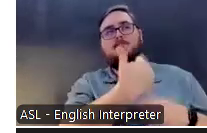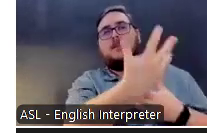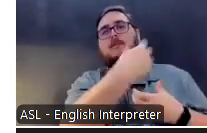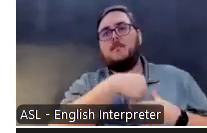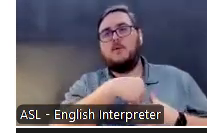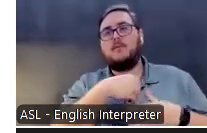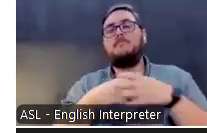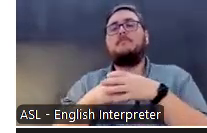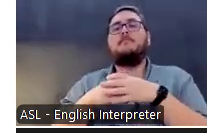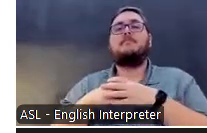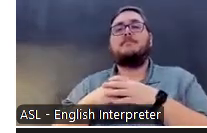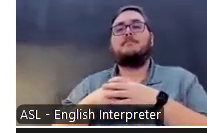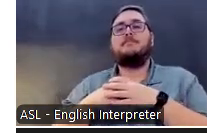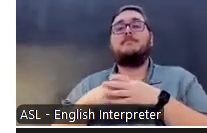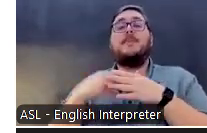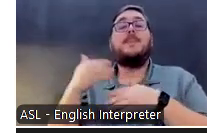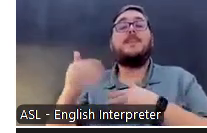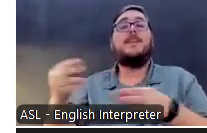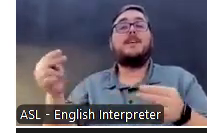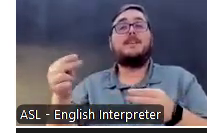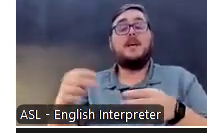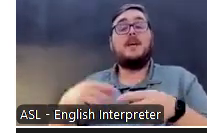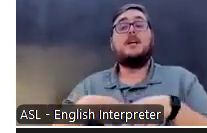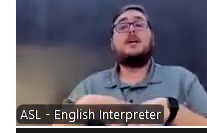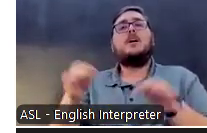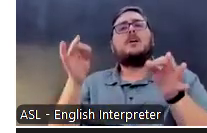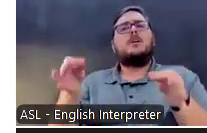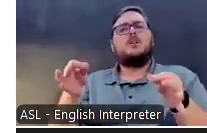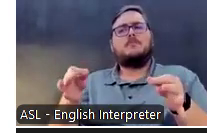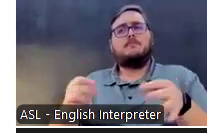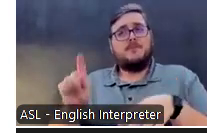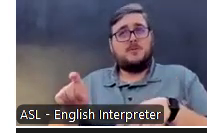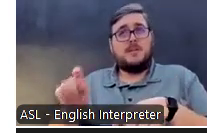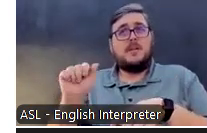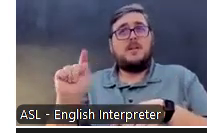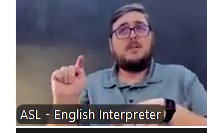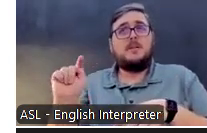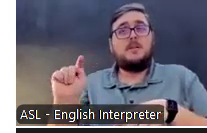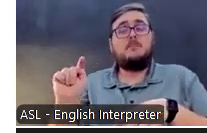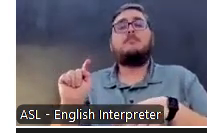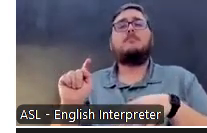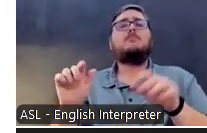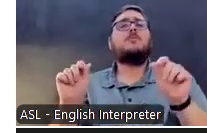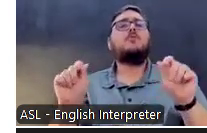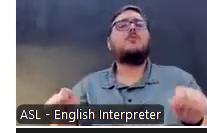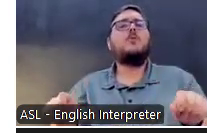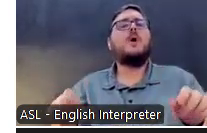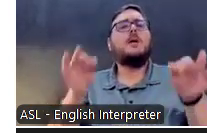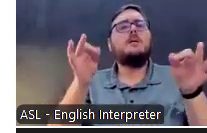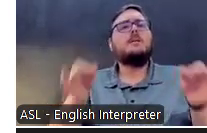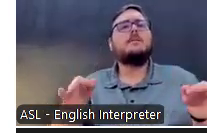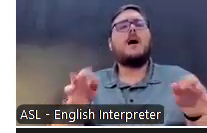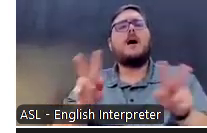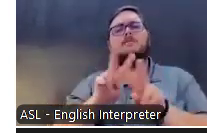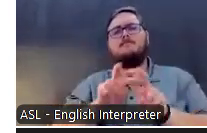Determining the need for assistive technology. There can be different ways to determine a student's need for assistive technology